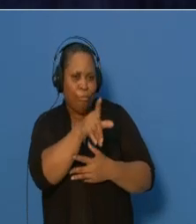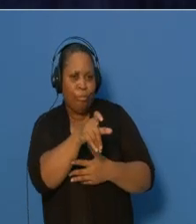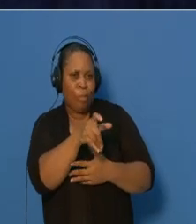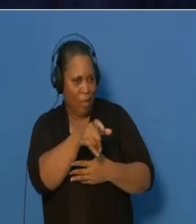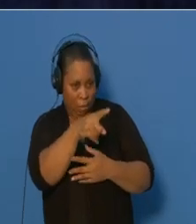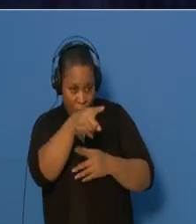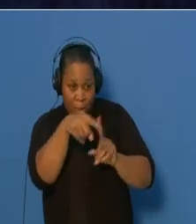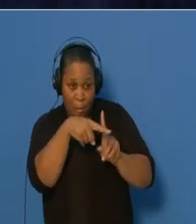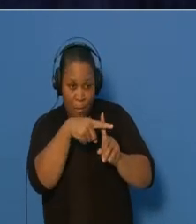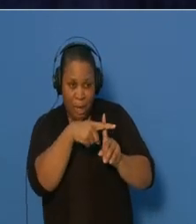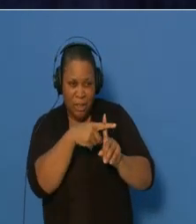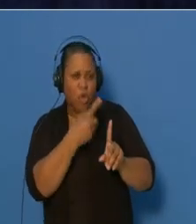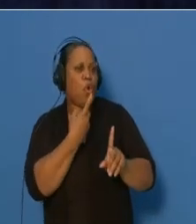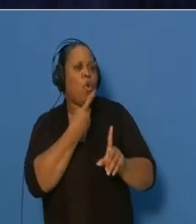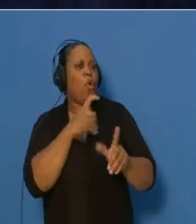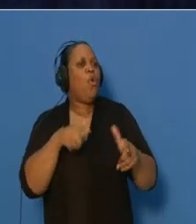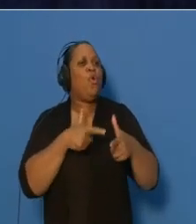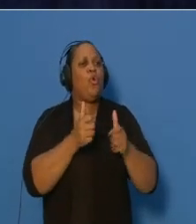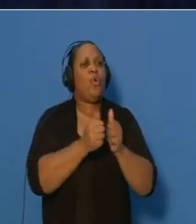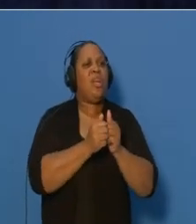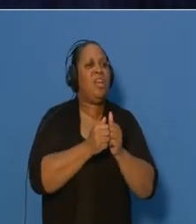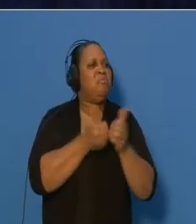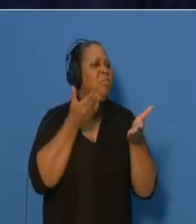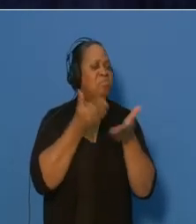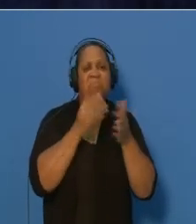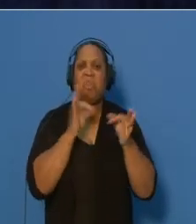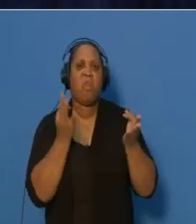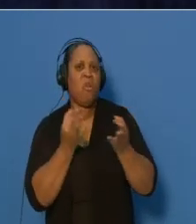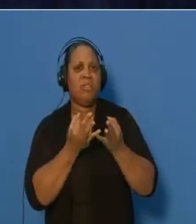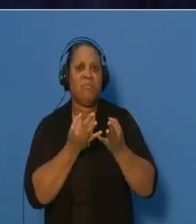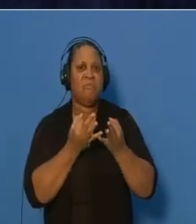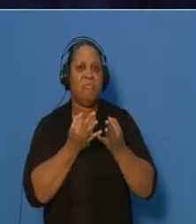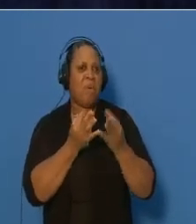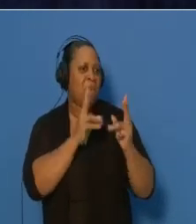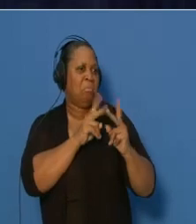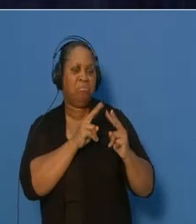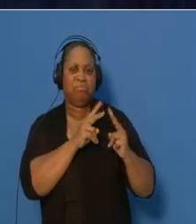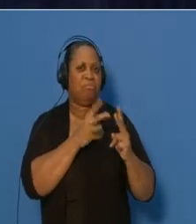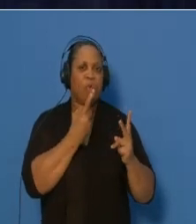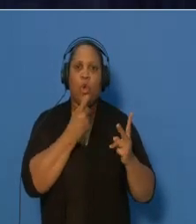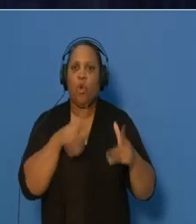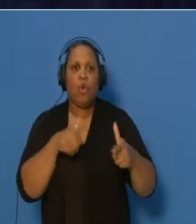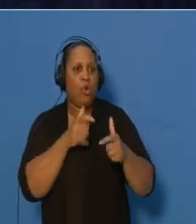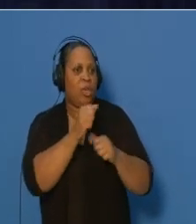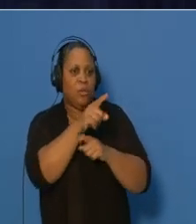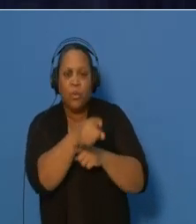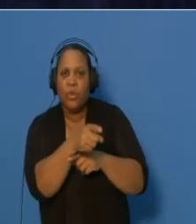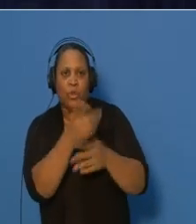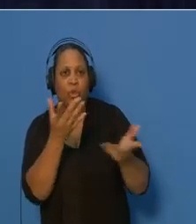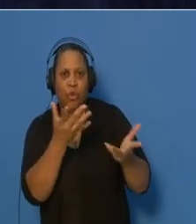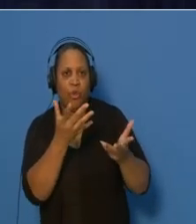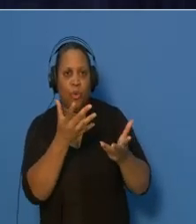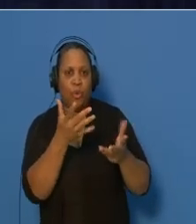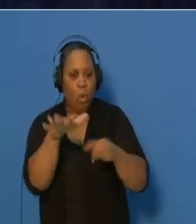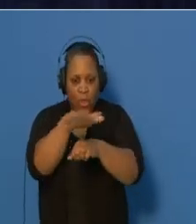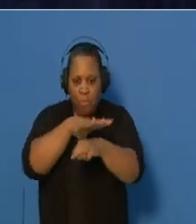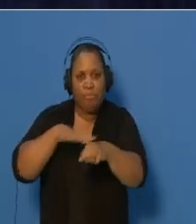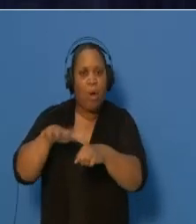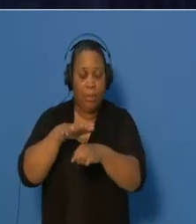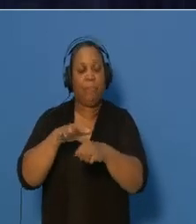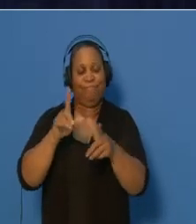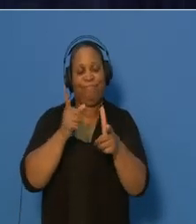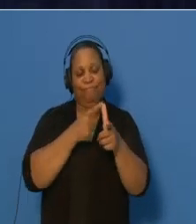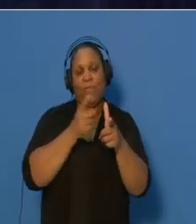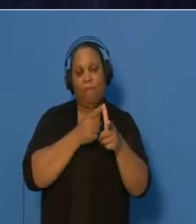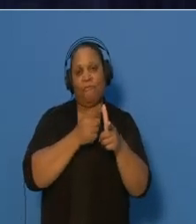tested positive, who do they live with, who are their immediate family or their housemates or whomever lives in the immediate property. That's the beginning